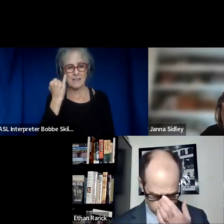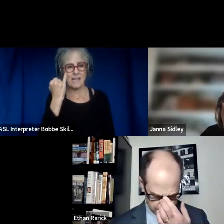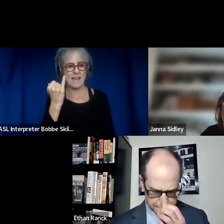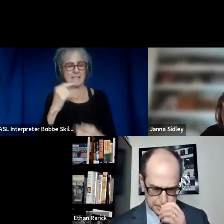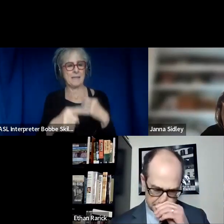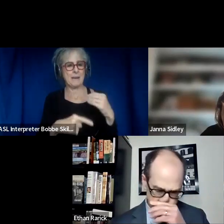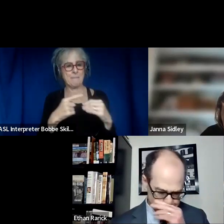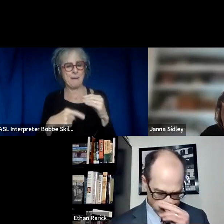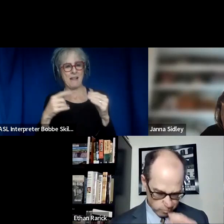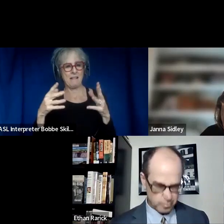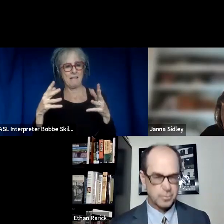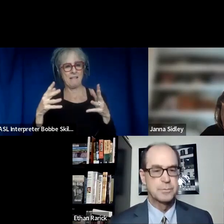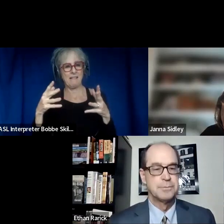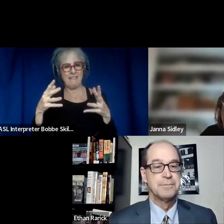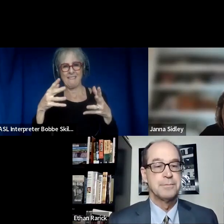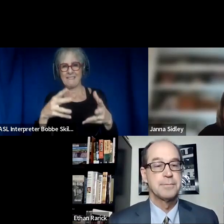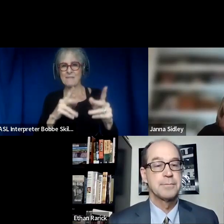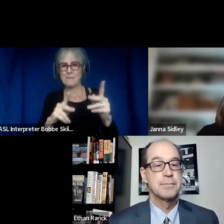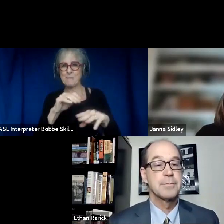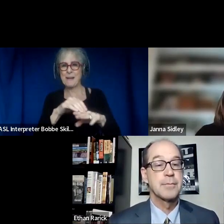leaving folks at the doorway